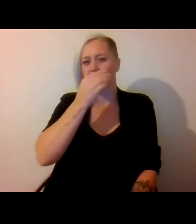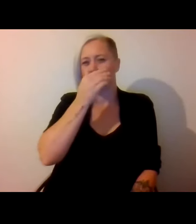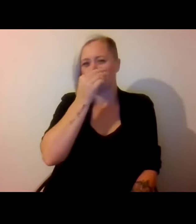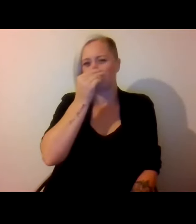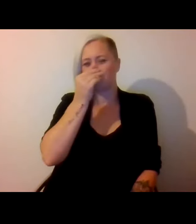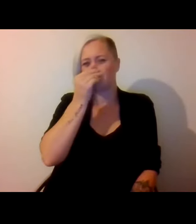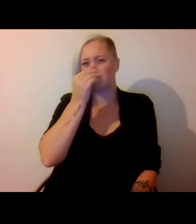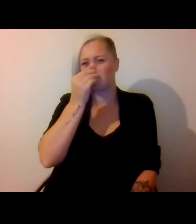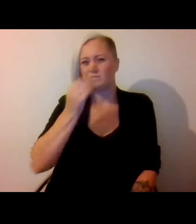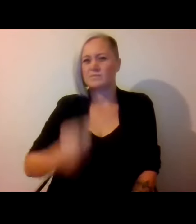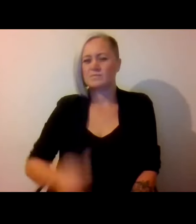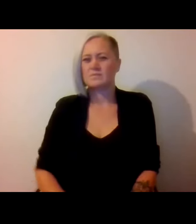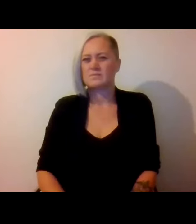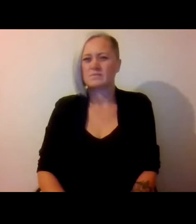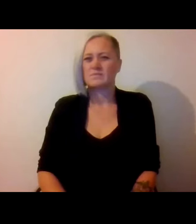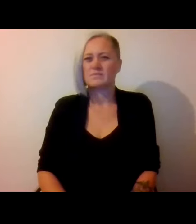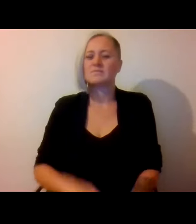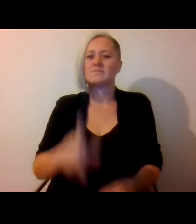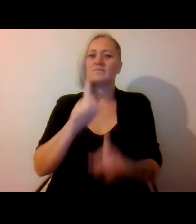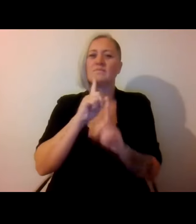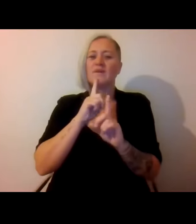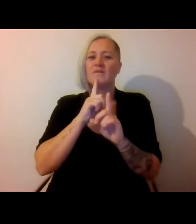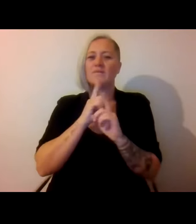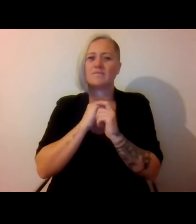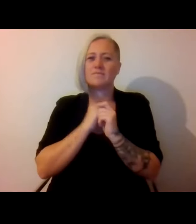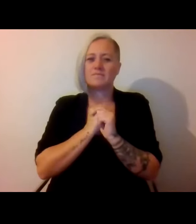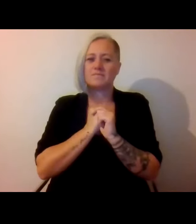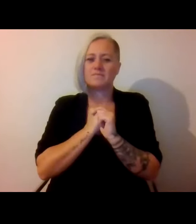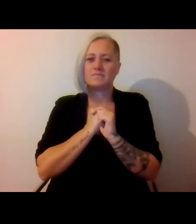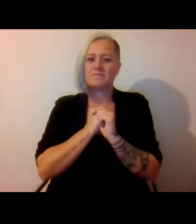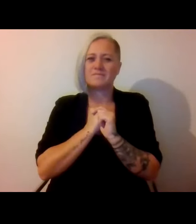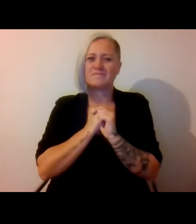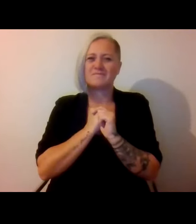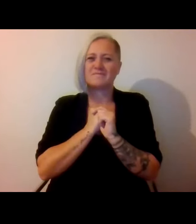But advice on how to best be allies and advocates